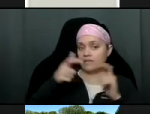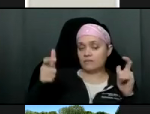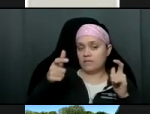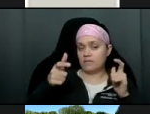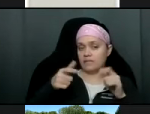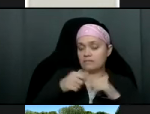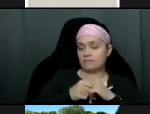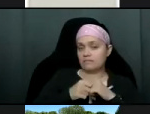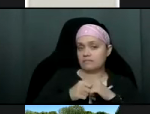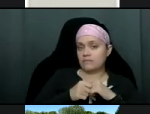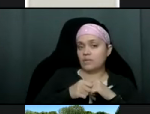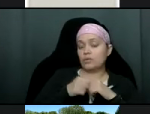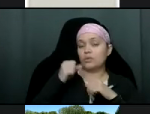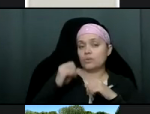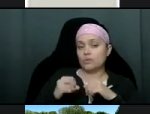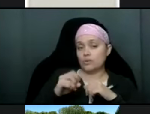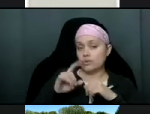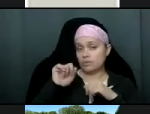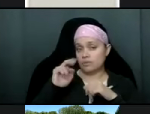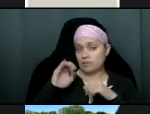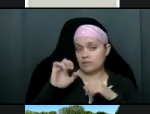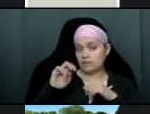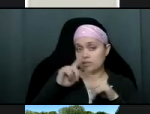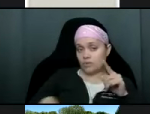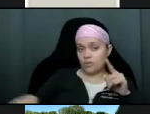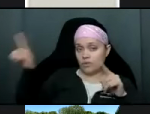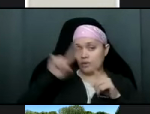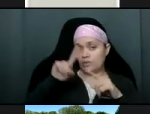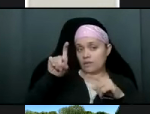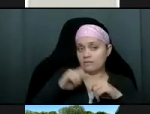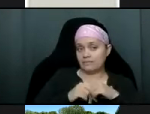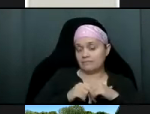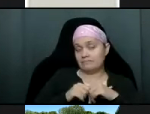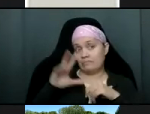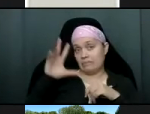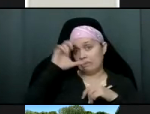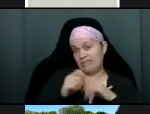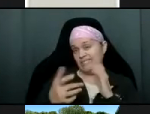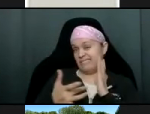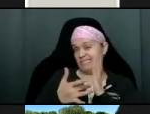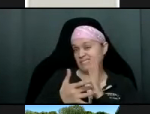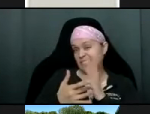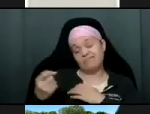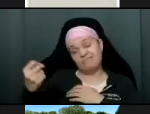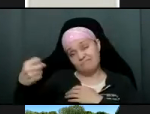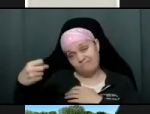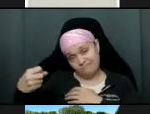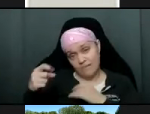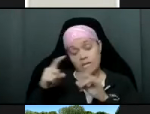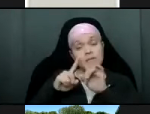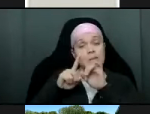So did Tasman go all the way around? Well, I guess technically, yes.